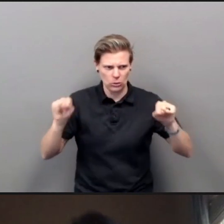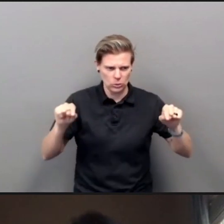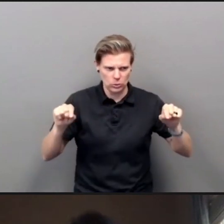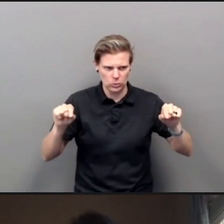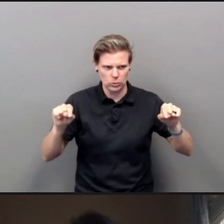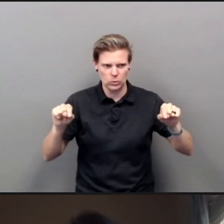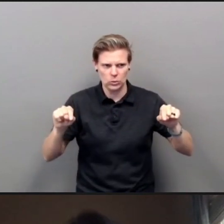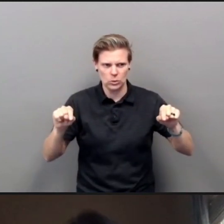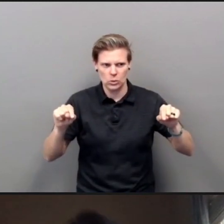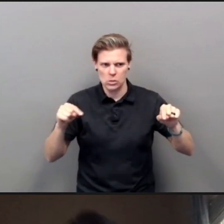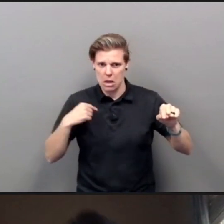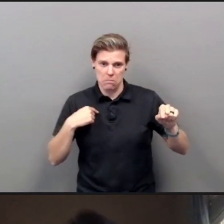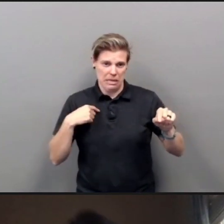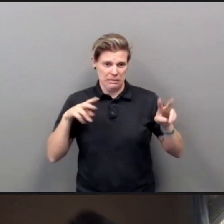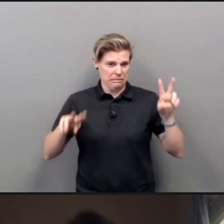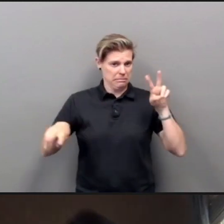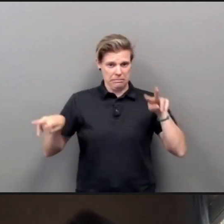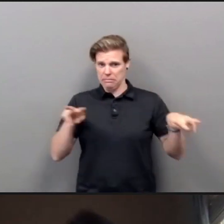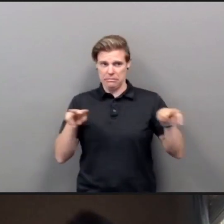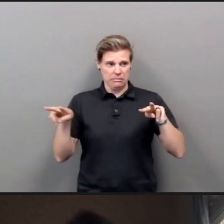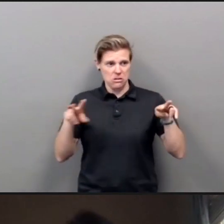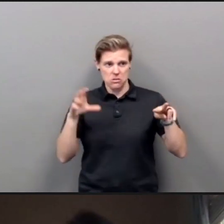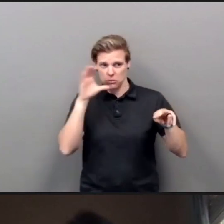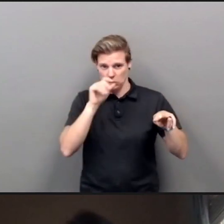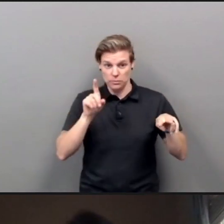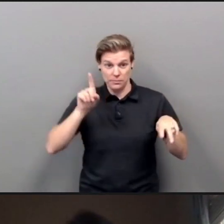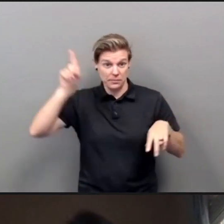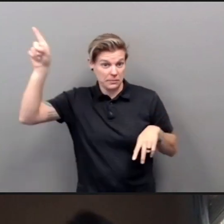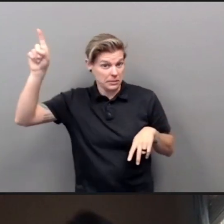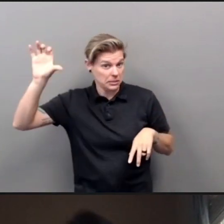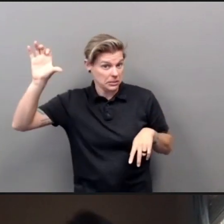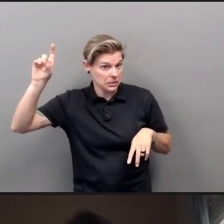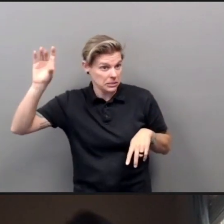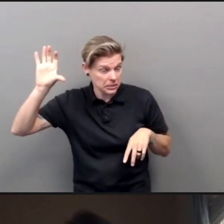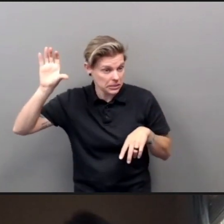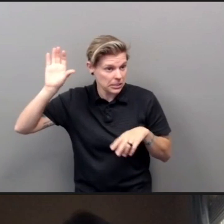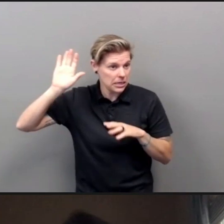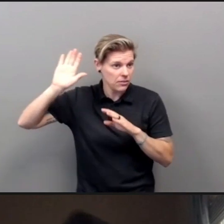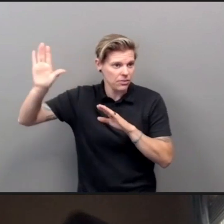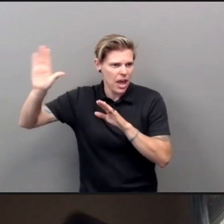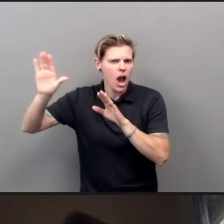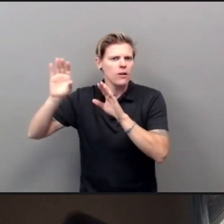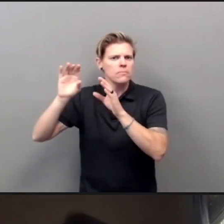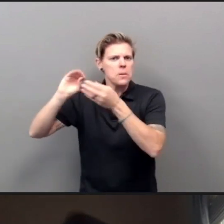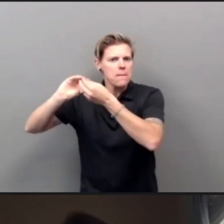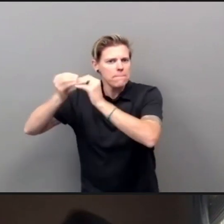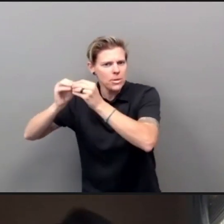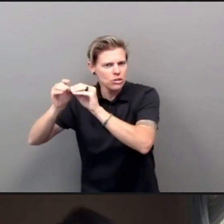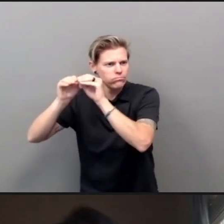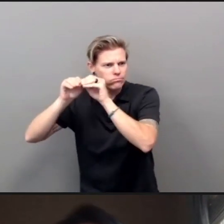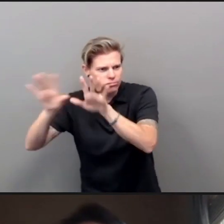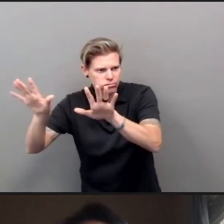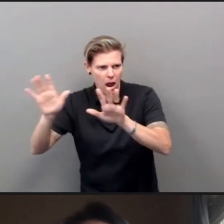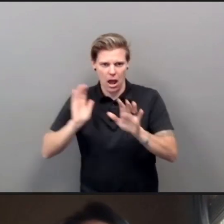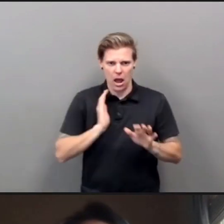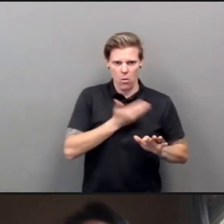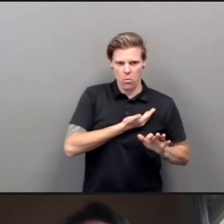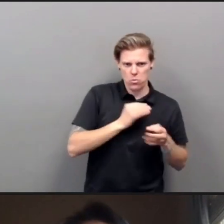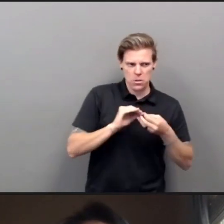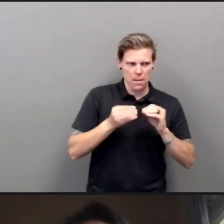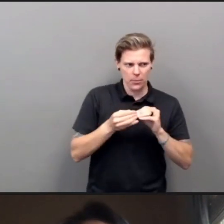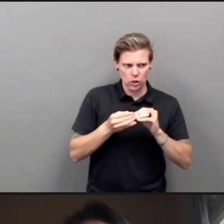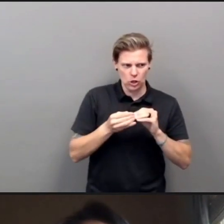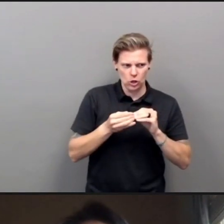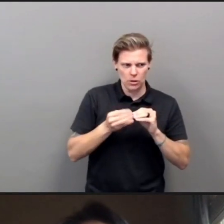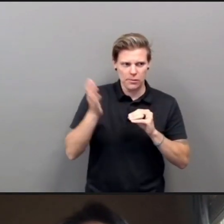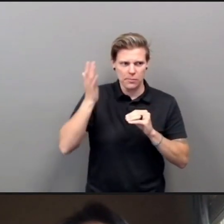discrepancy between the CDC community transmission rates and ours was the week versus 2 week. But I guess what I'm wondering